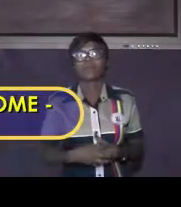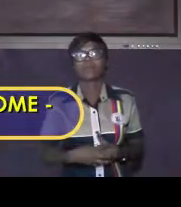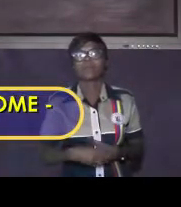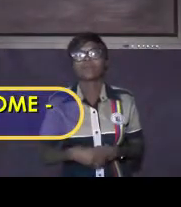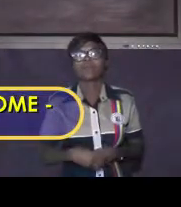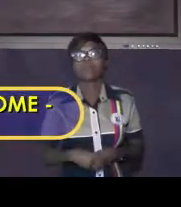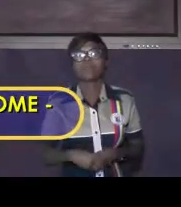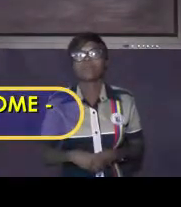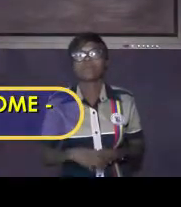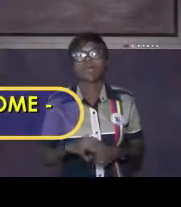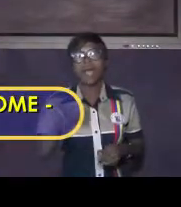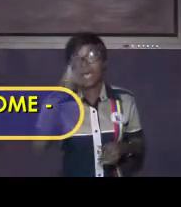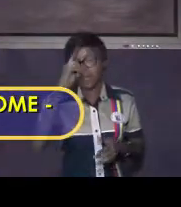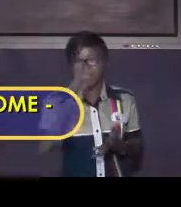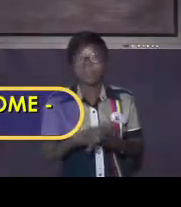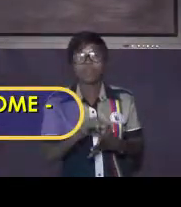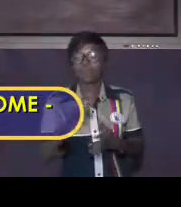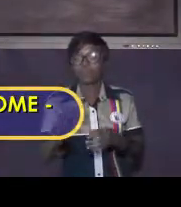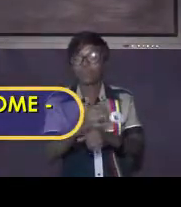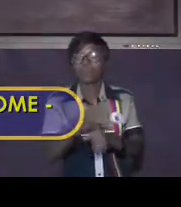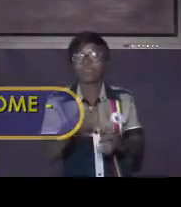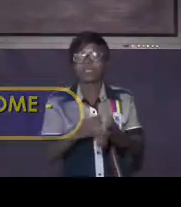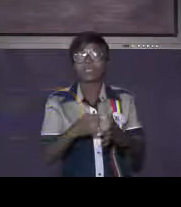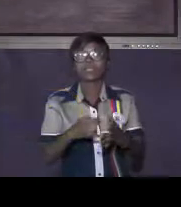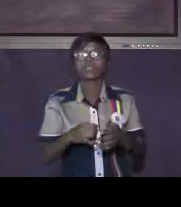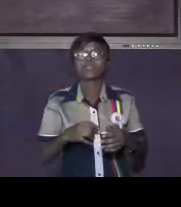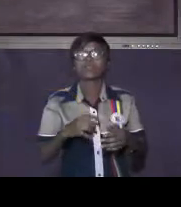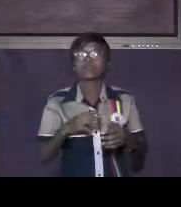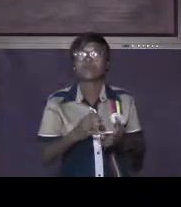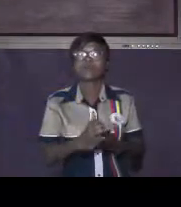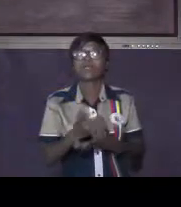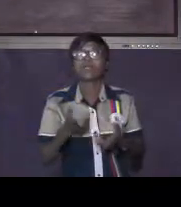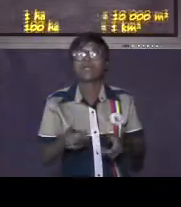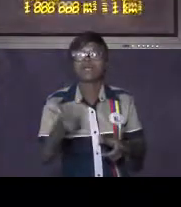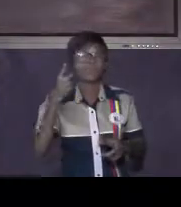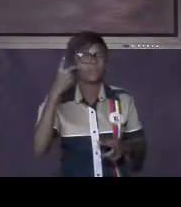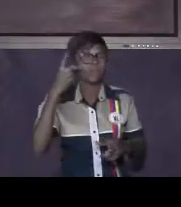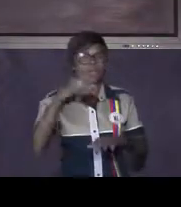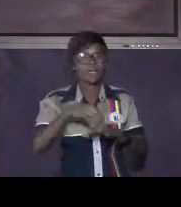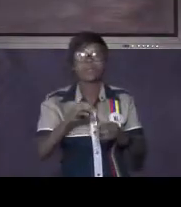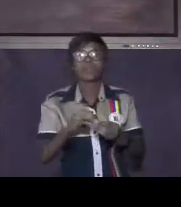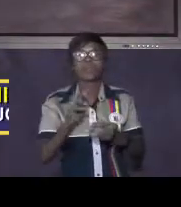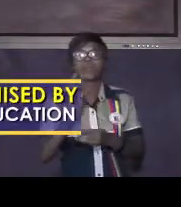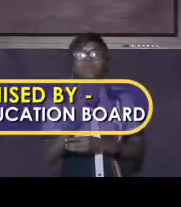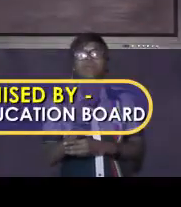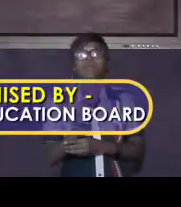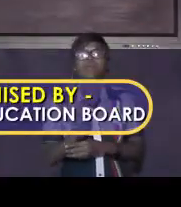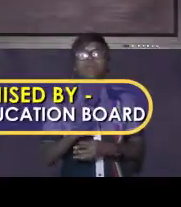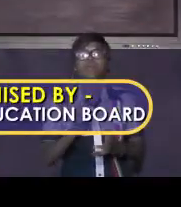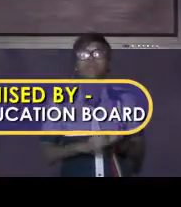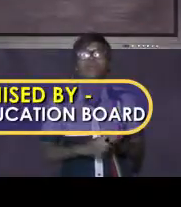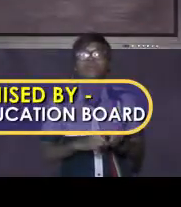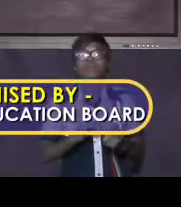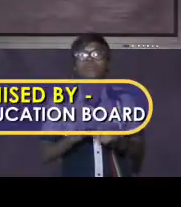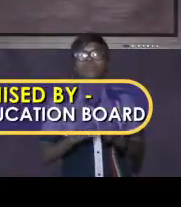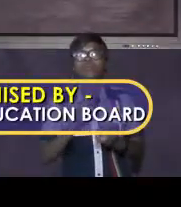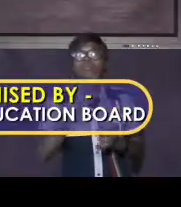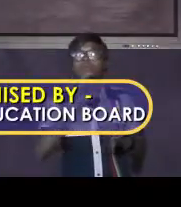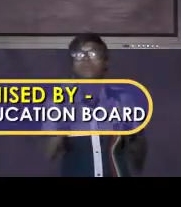is 2.5 kilometer squares. I believe you got that right. Let's check the next one. This one says we should